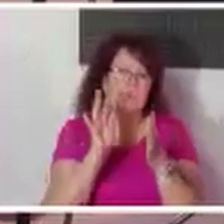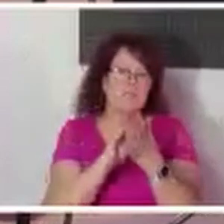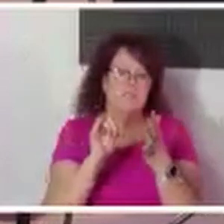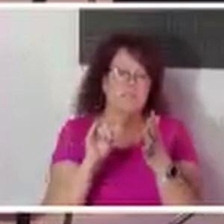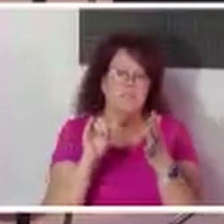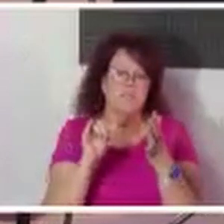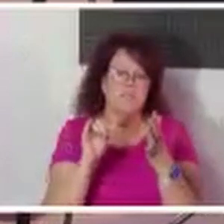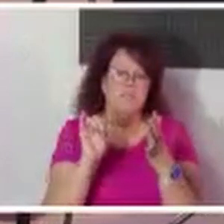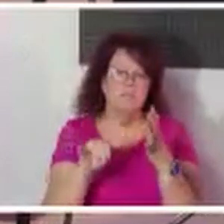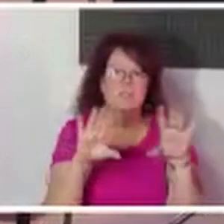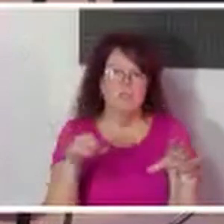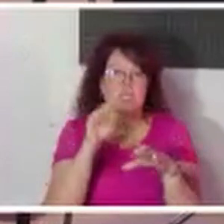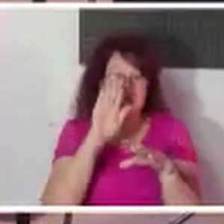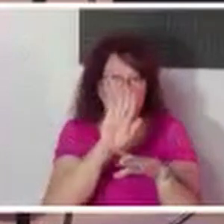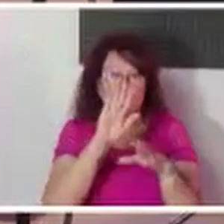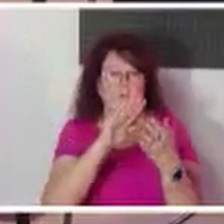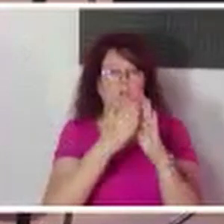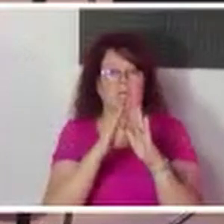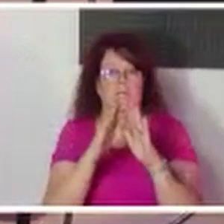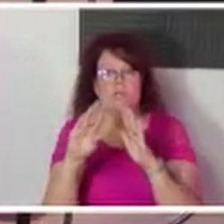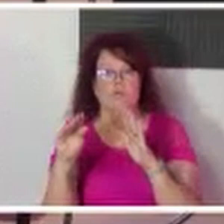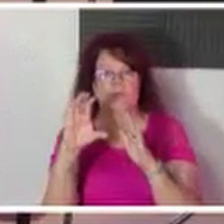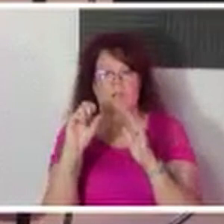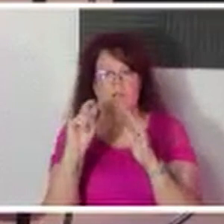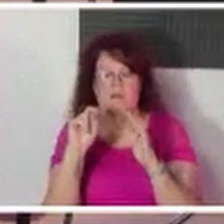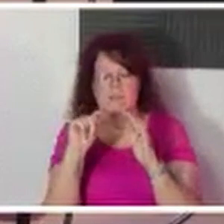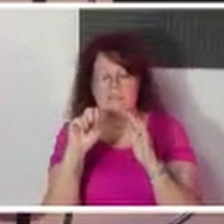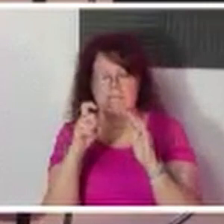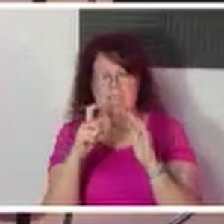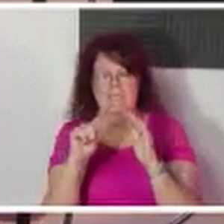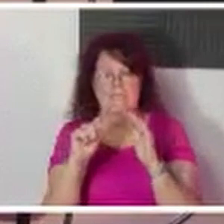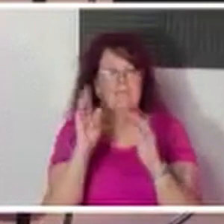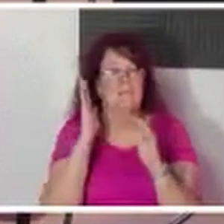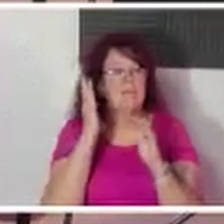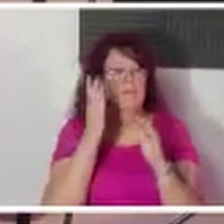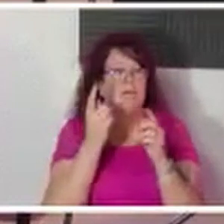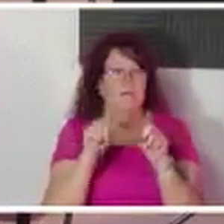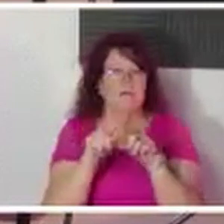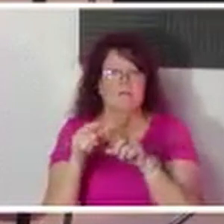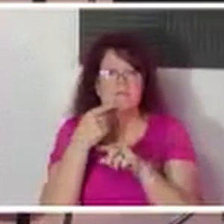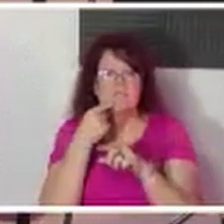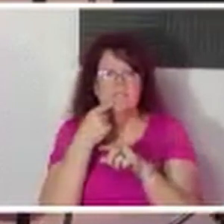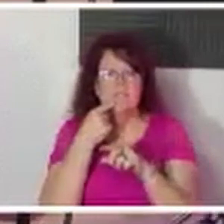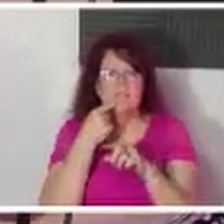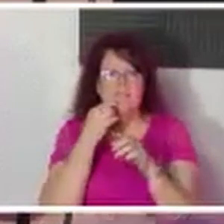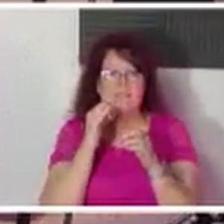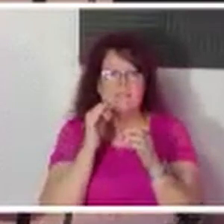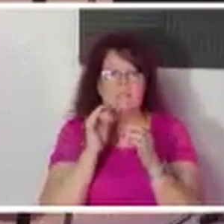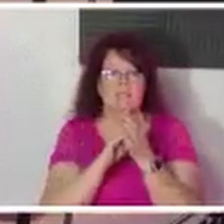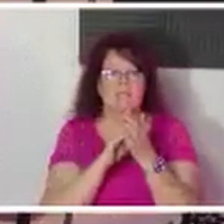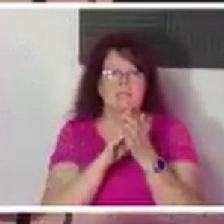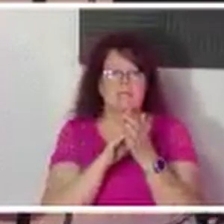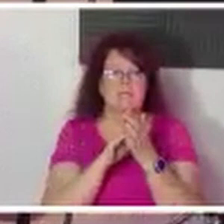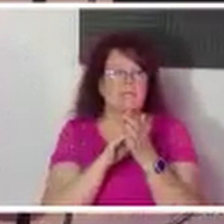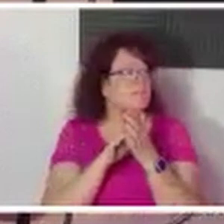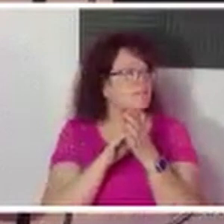that within your community and context. I would also say, as a person of faith, speaking to a body